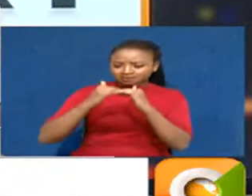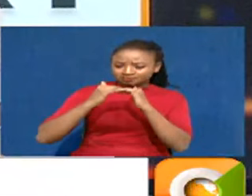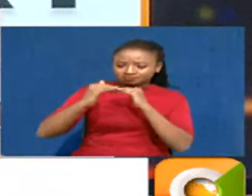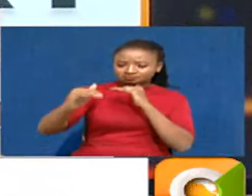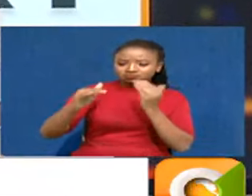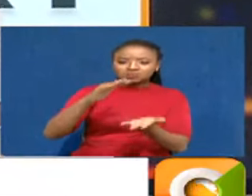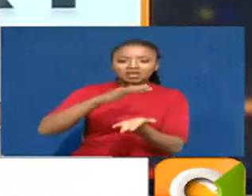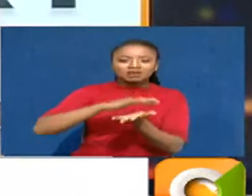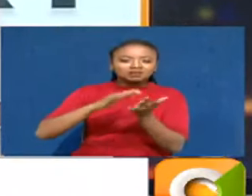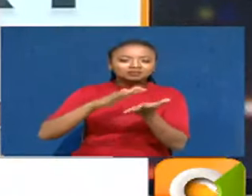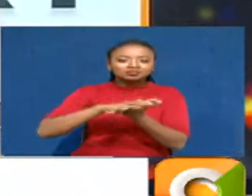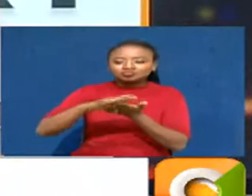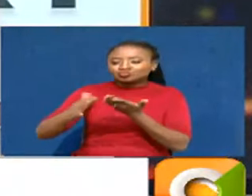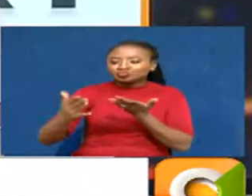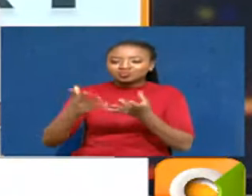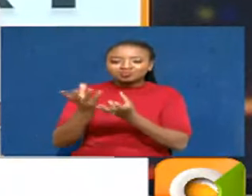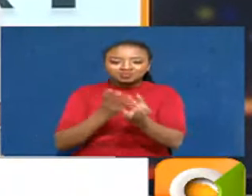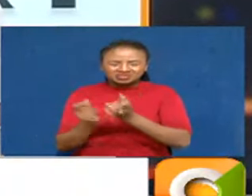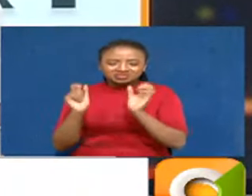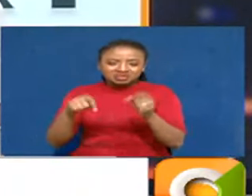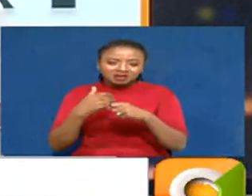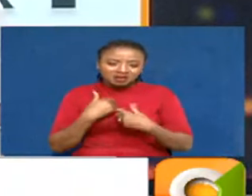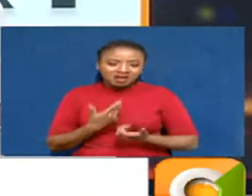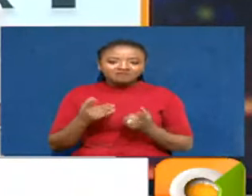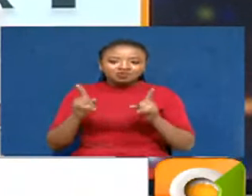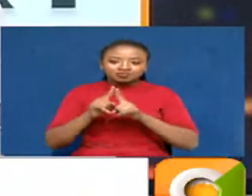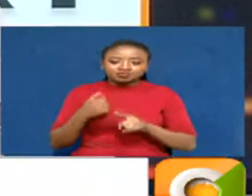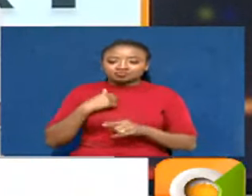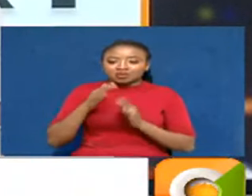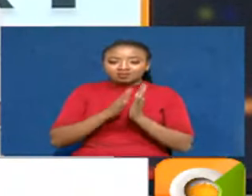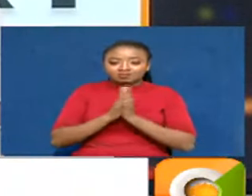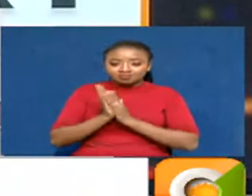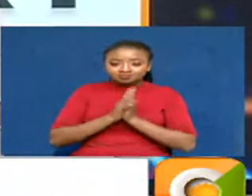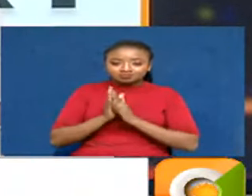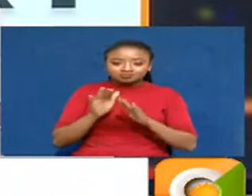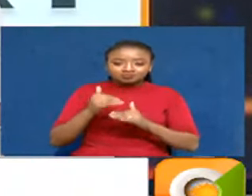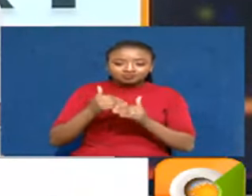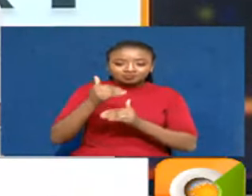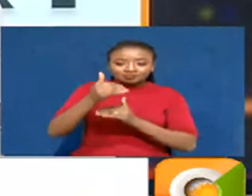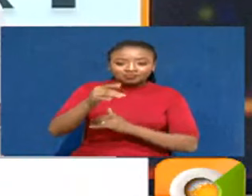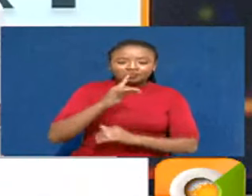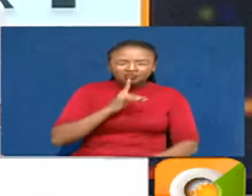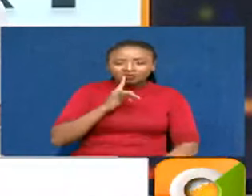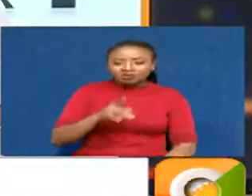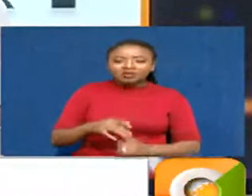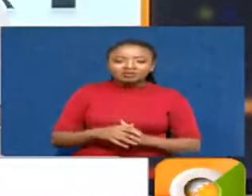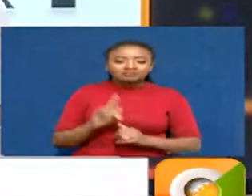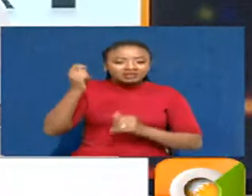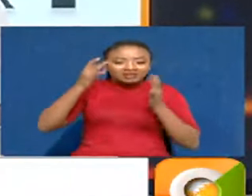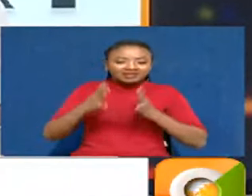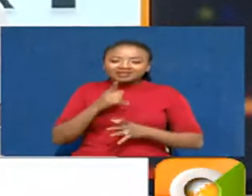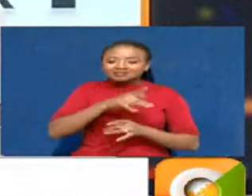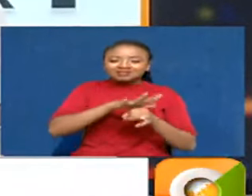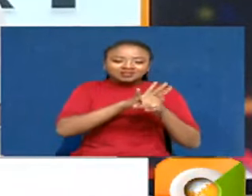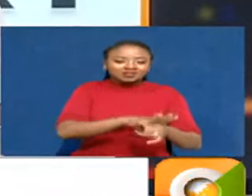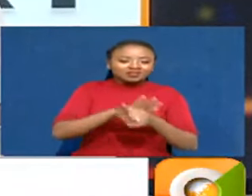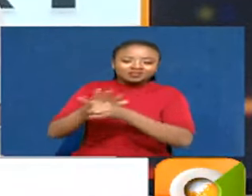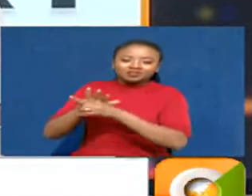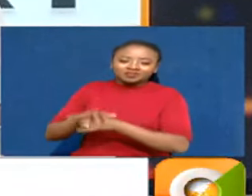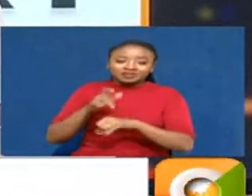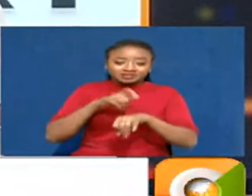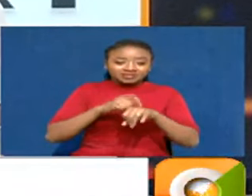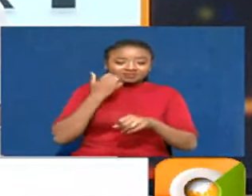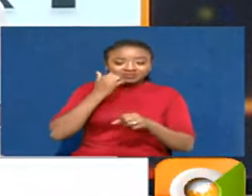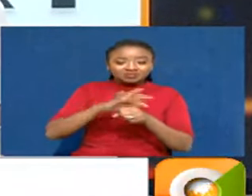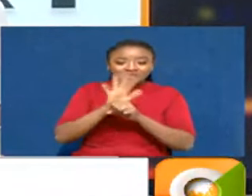protecting the most vulnerable in the society. I'm looking forward to some order in this realm. Kenyans have been gravely abused in this time of COVID, especially